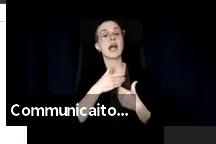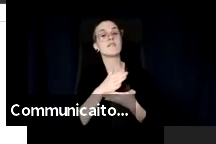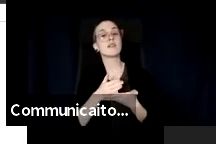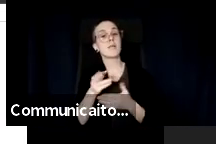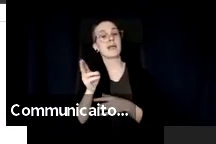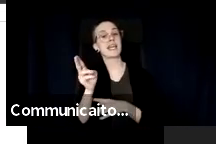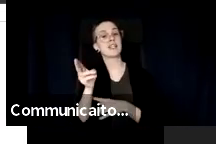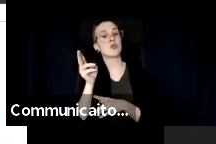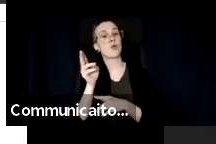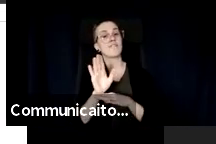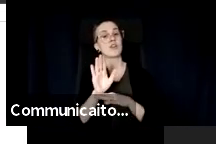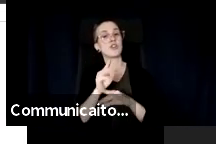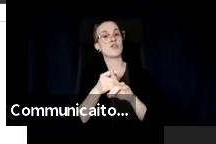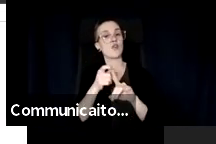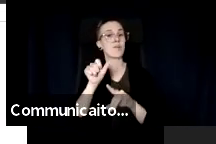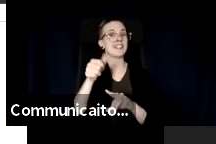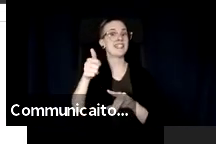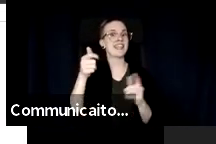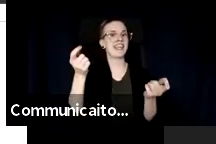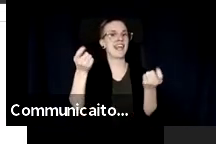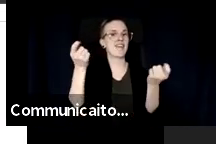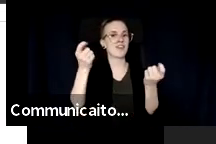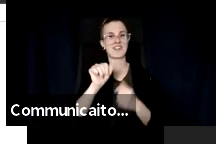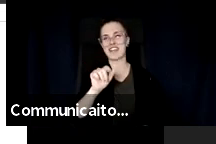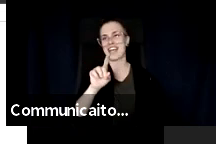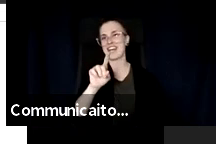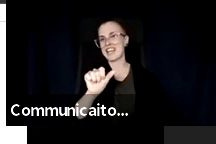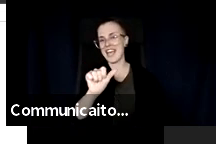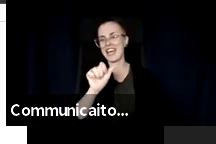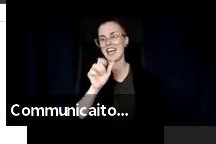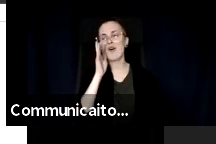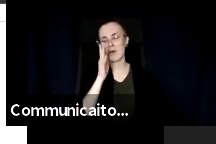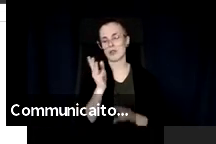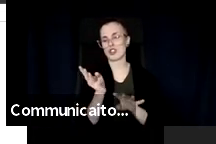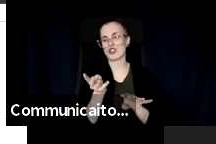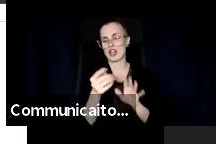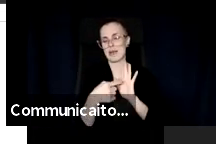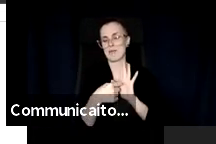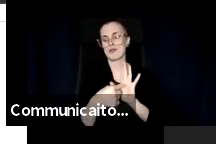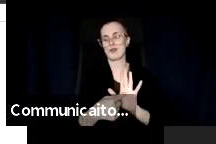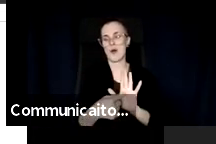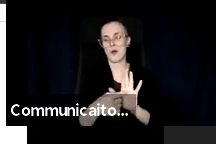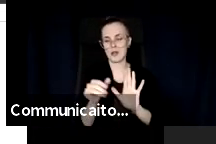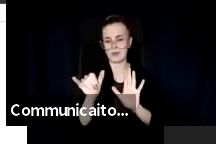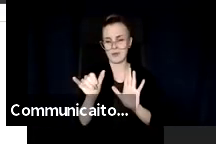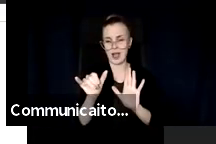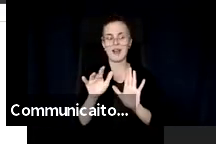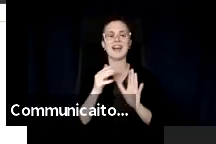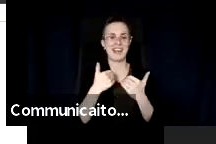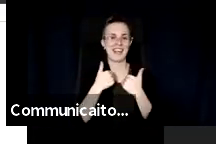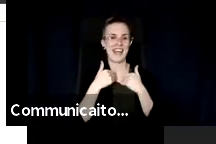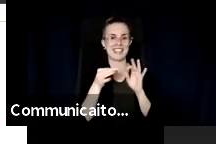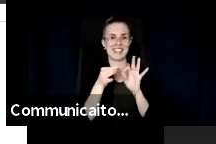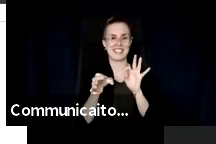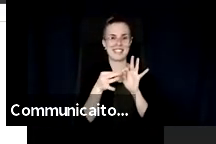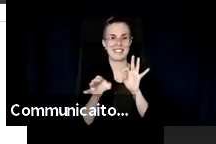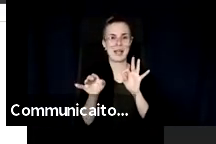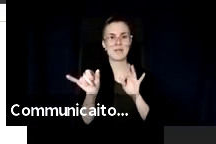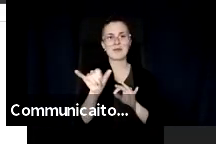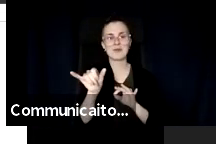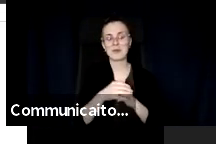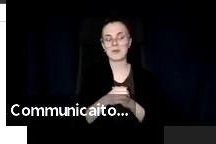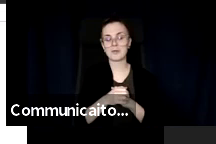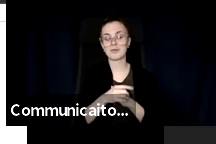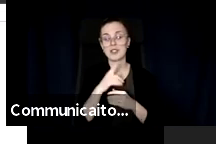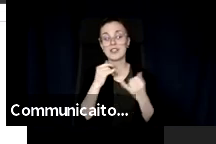from the 10th anniversary of the ADA that we'll also stream, and it's fully captioned. So this